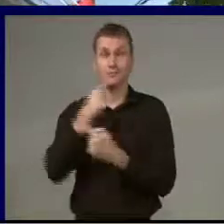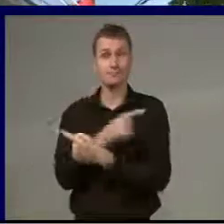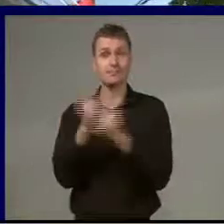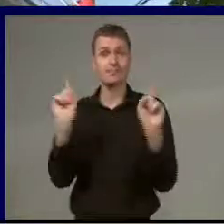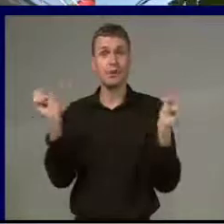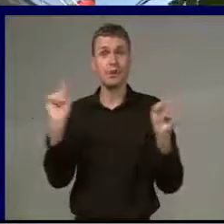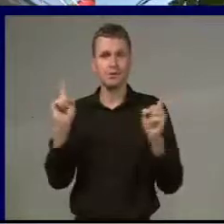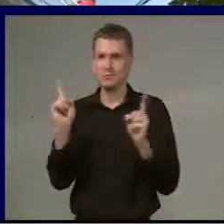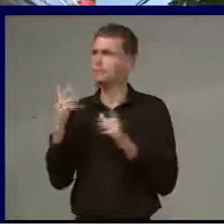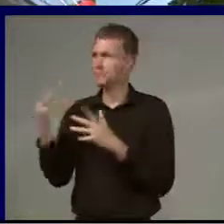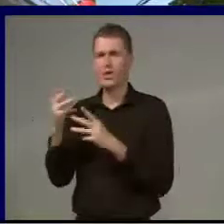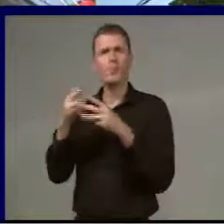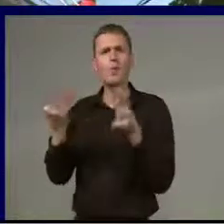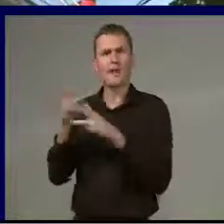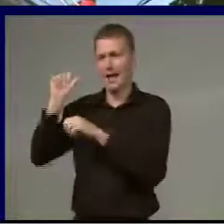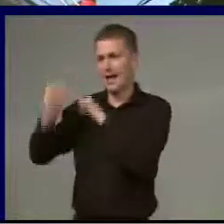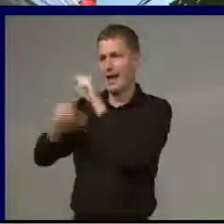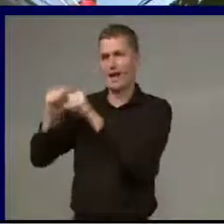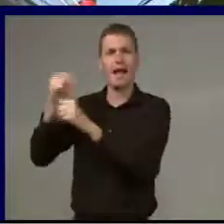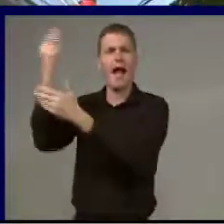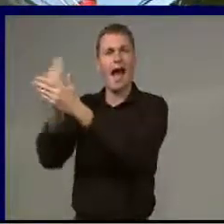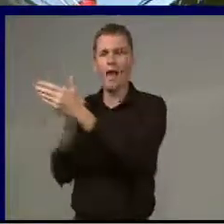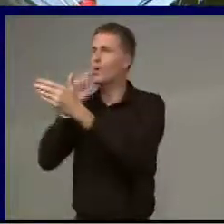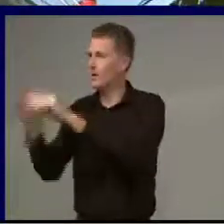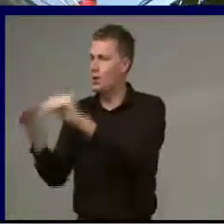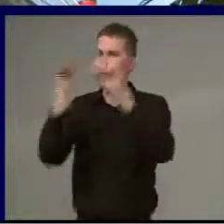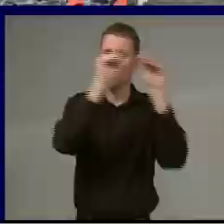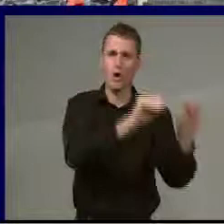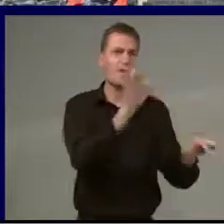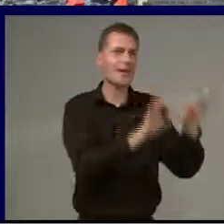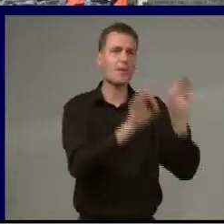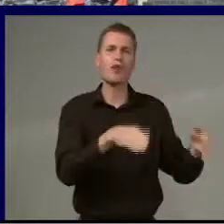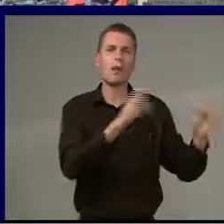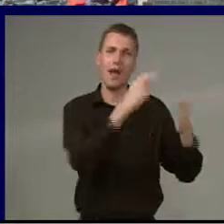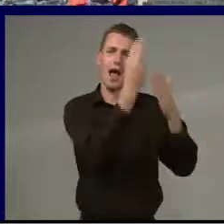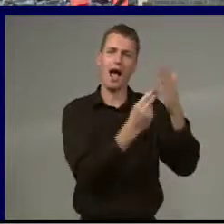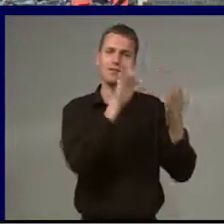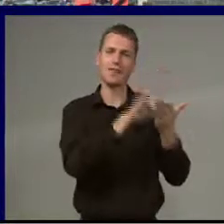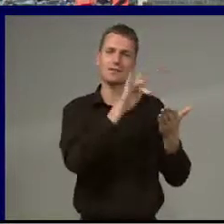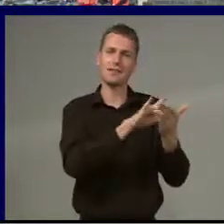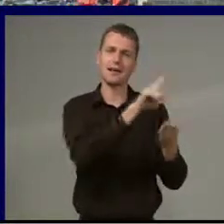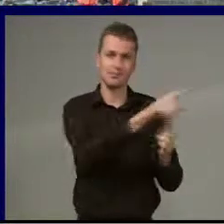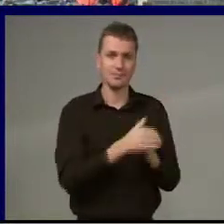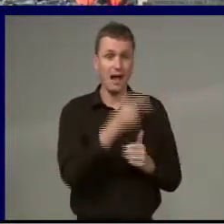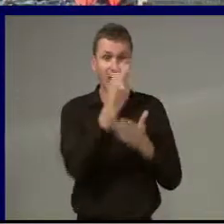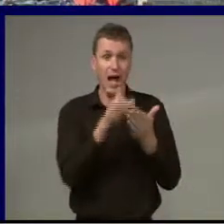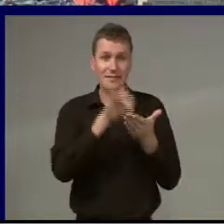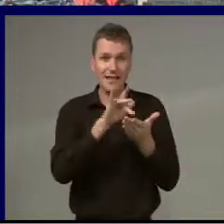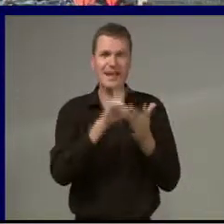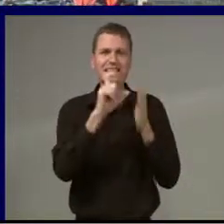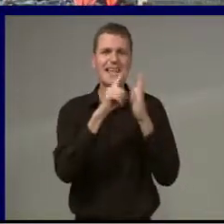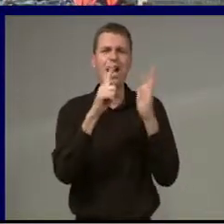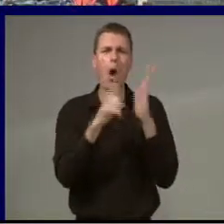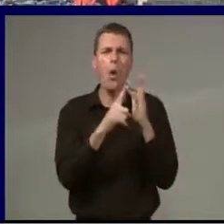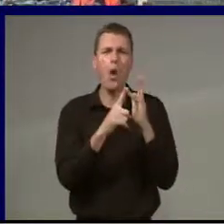arts departments move into the Arts Centre Chemistry building. Arts Centre Chief Executive Andre Lovett anticipates